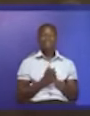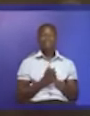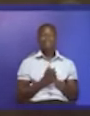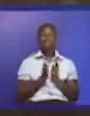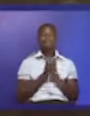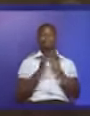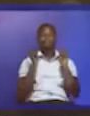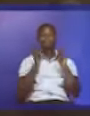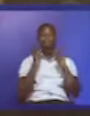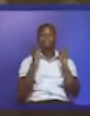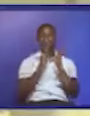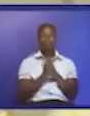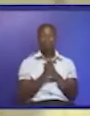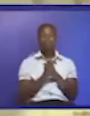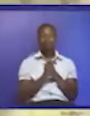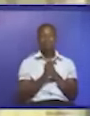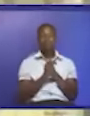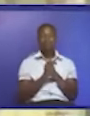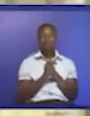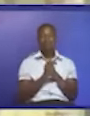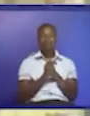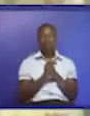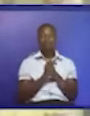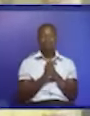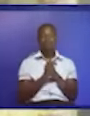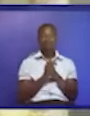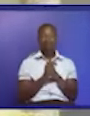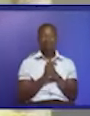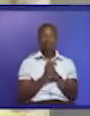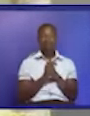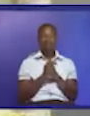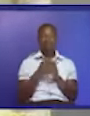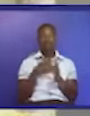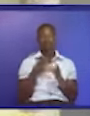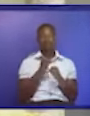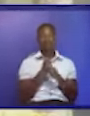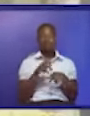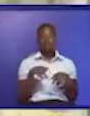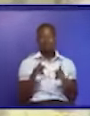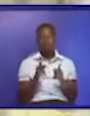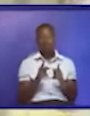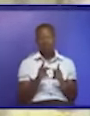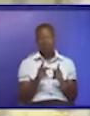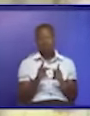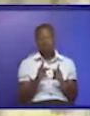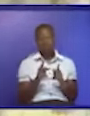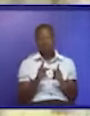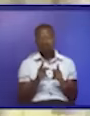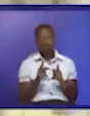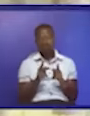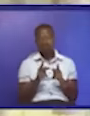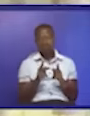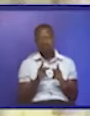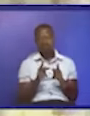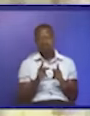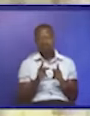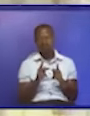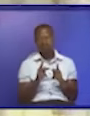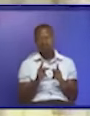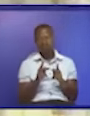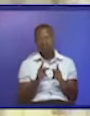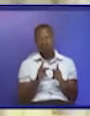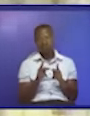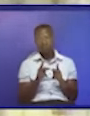Hallelujah. Now I've received permission and a request from His